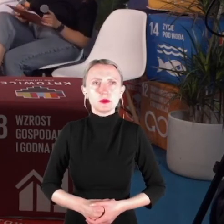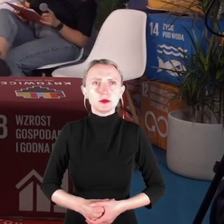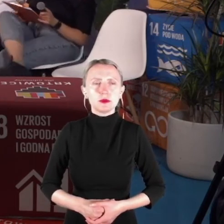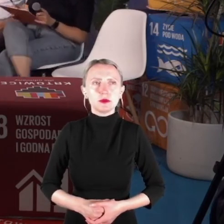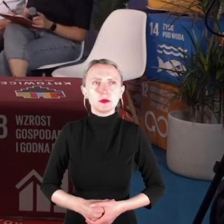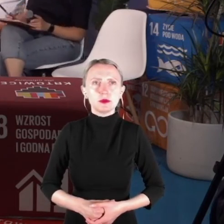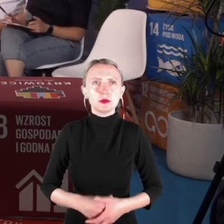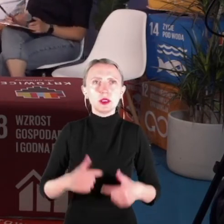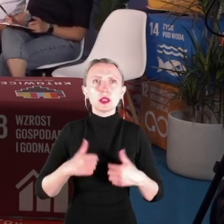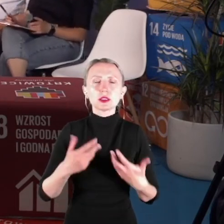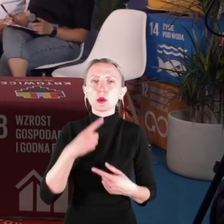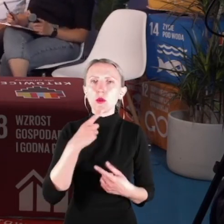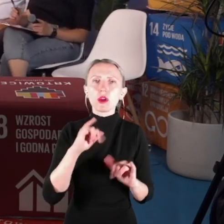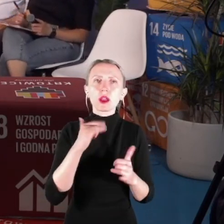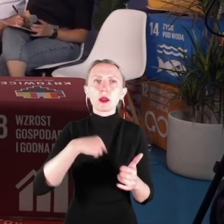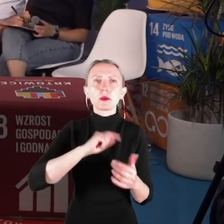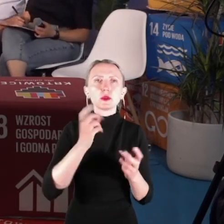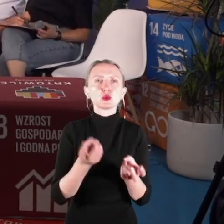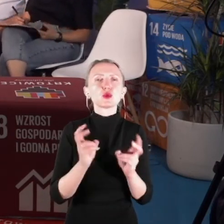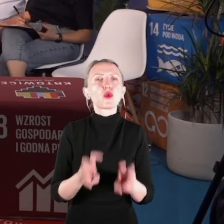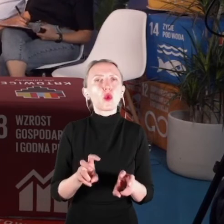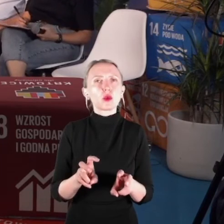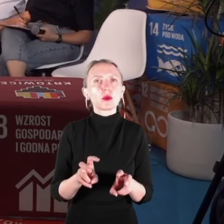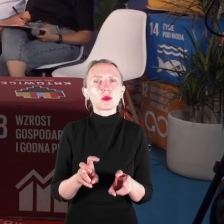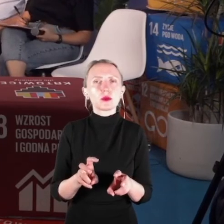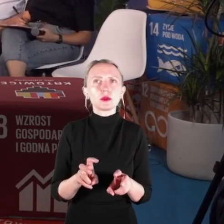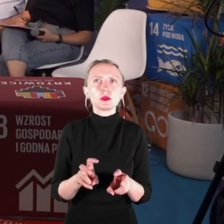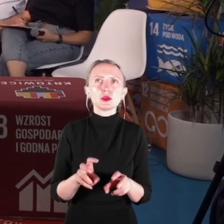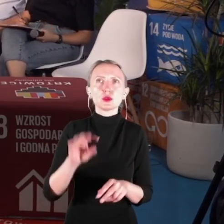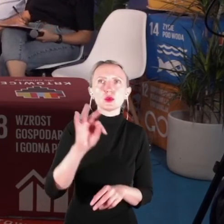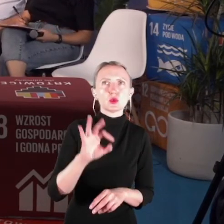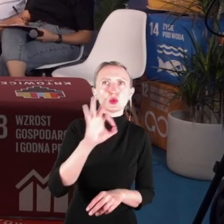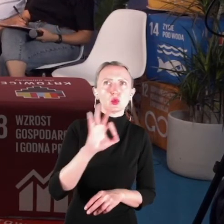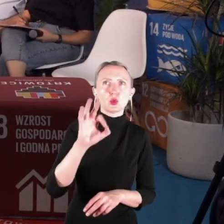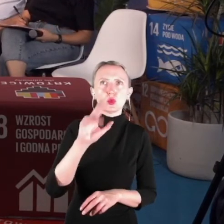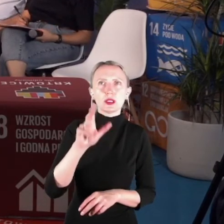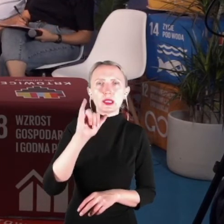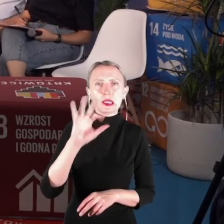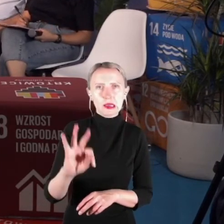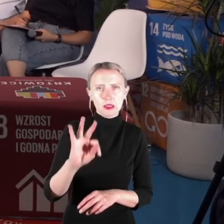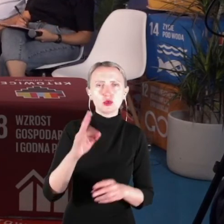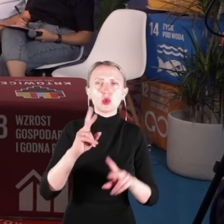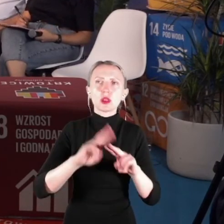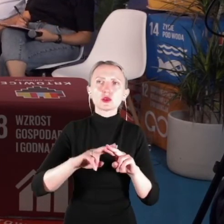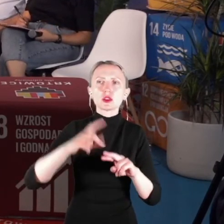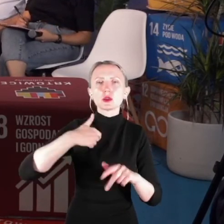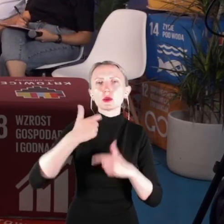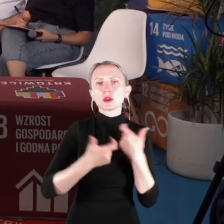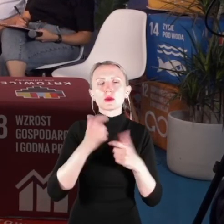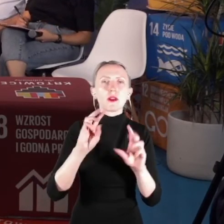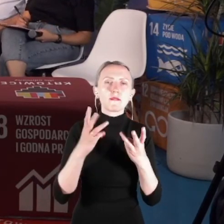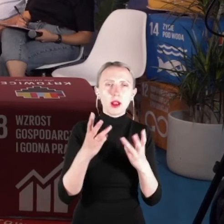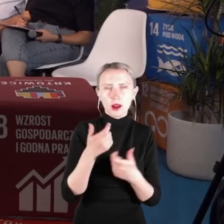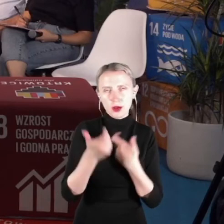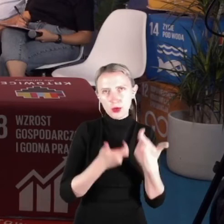how we created the toolkit. We did more than 20 workshops. We created videos. We did interviews. We